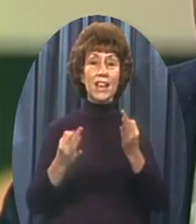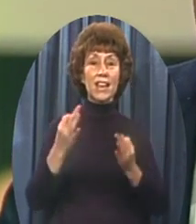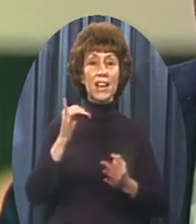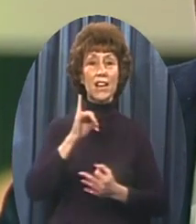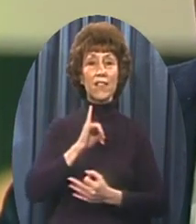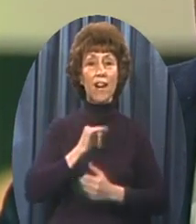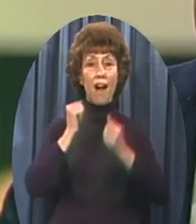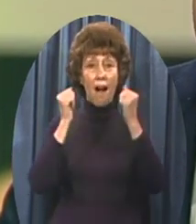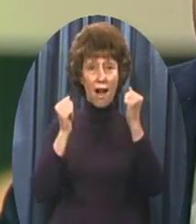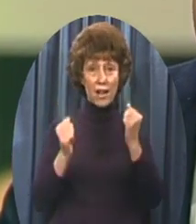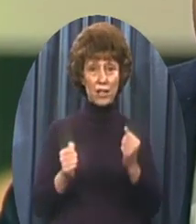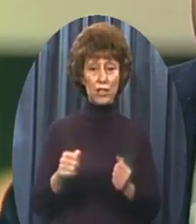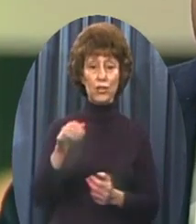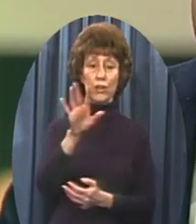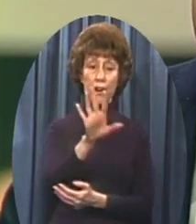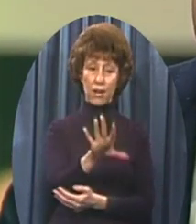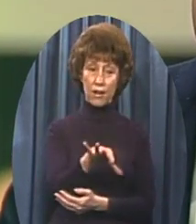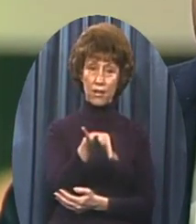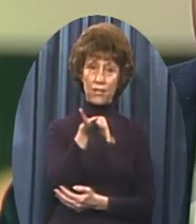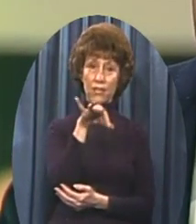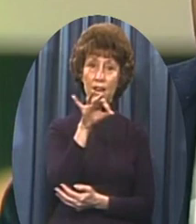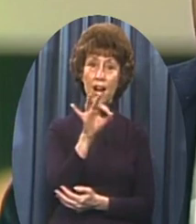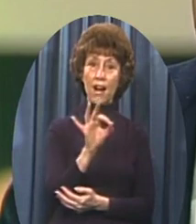I could find